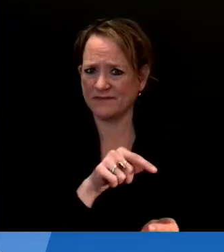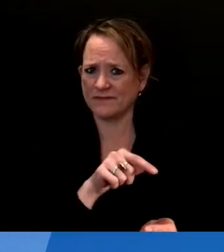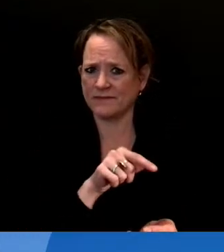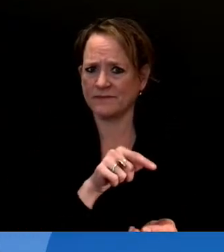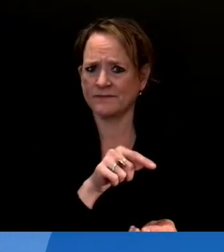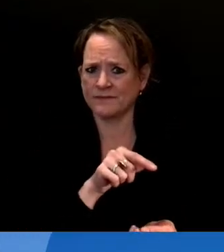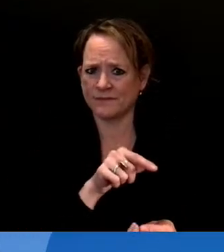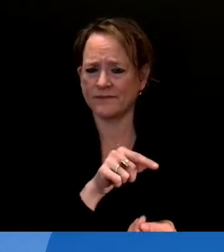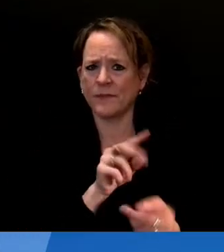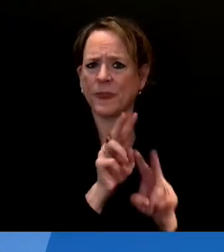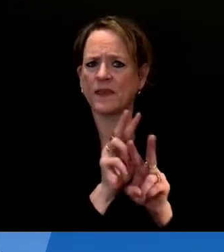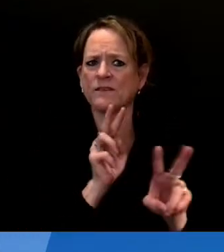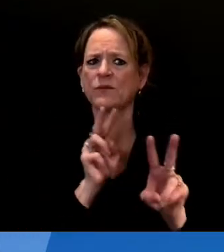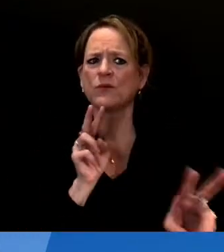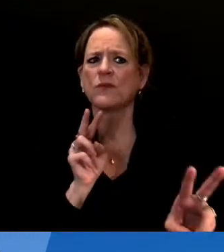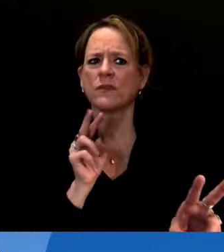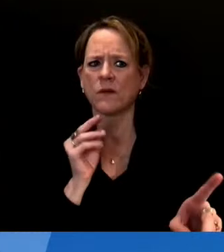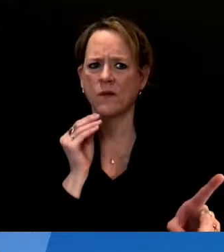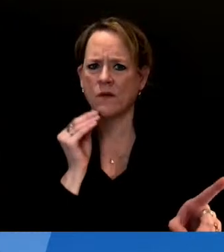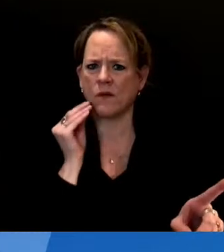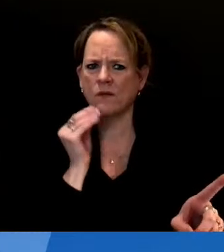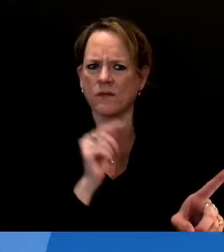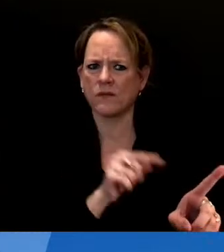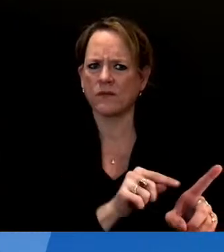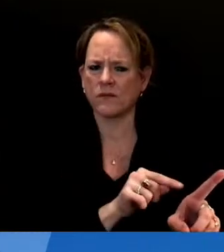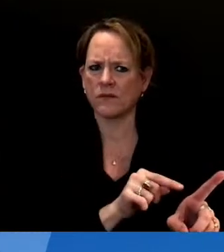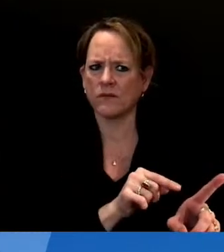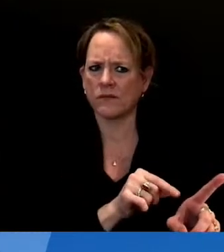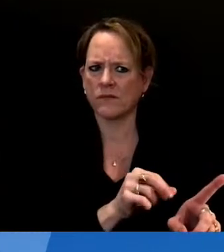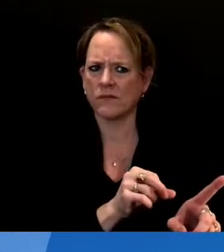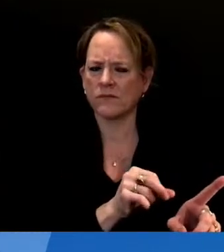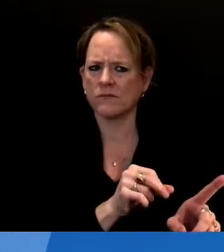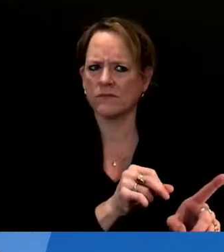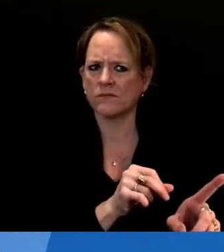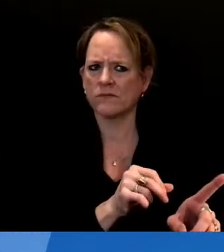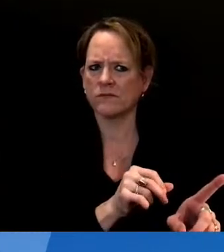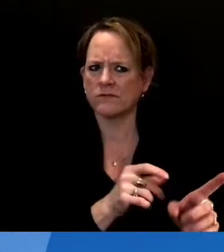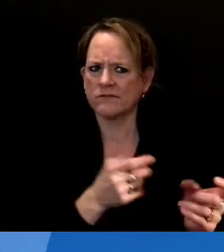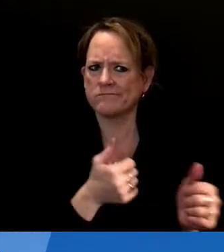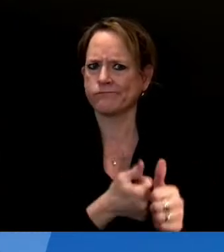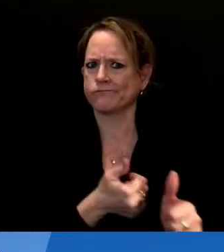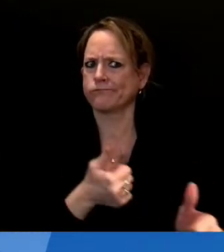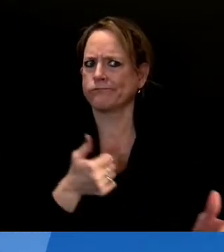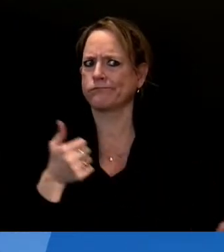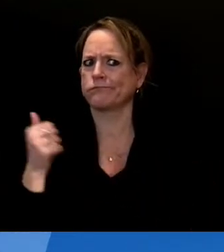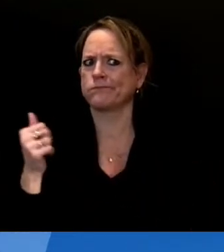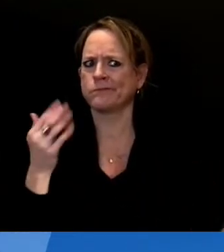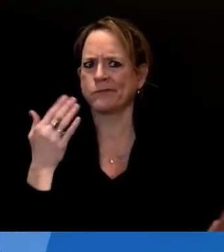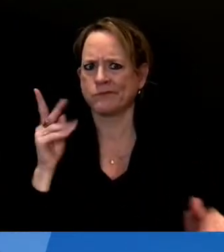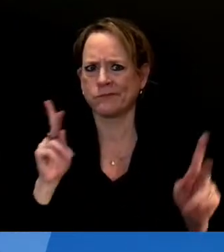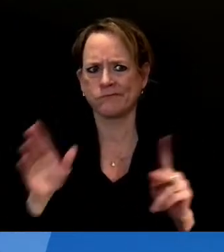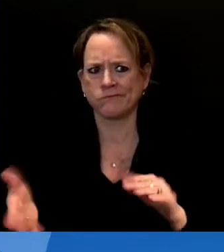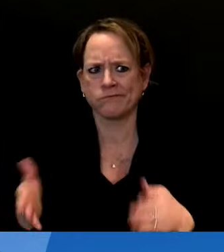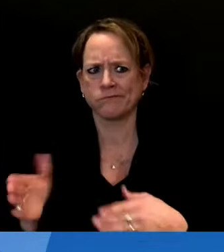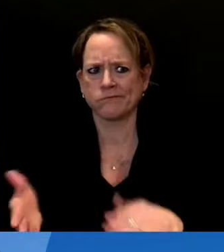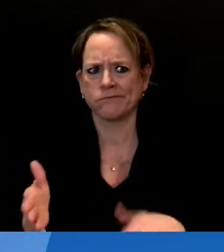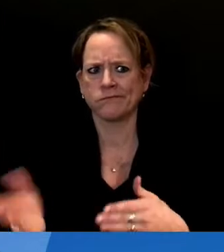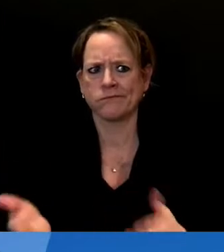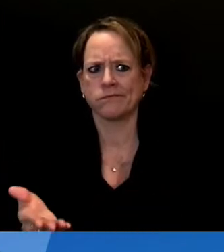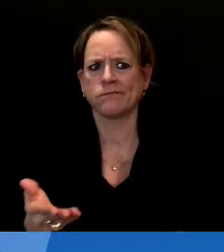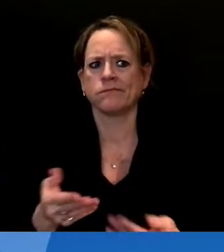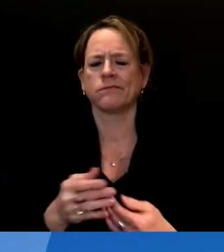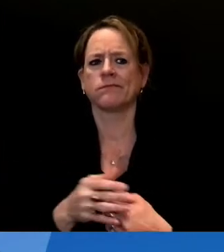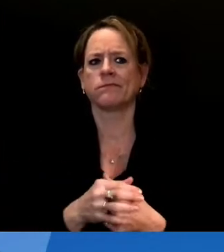full, and some hospitals in the area are like holding